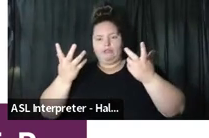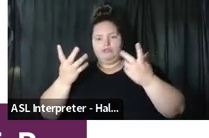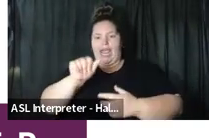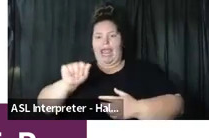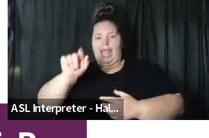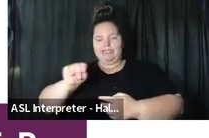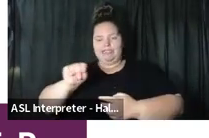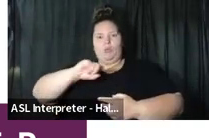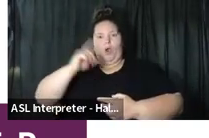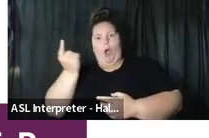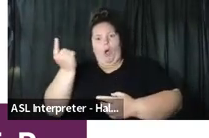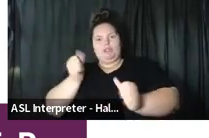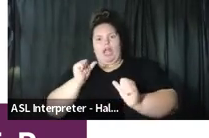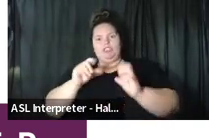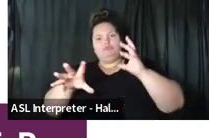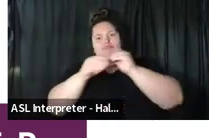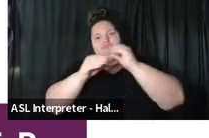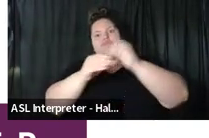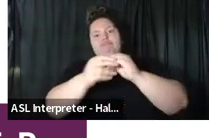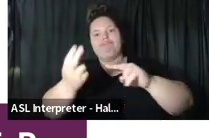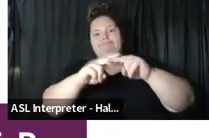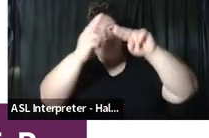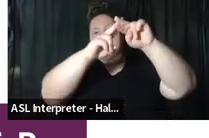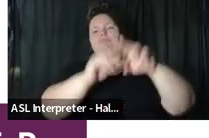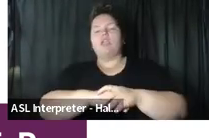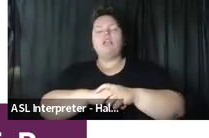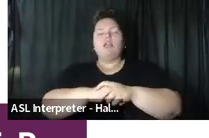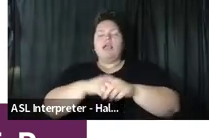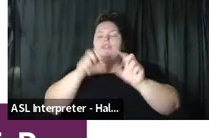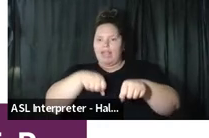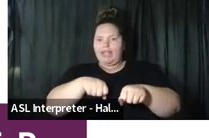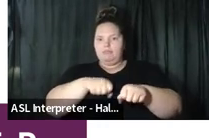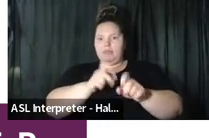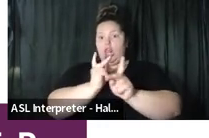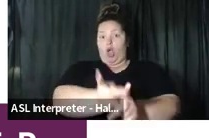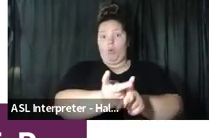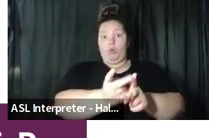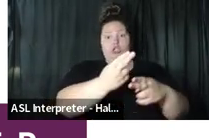online library. And those items can be loaned out short and long-term,